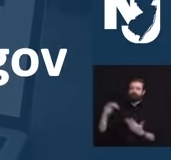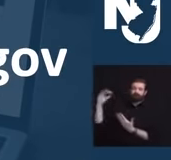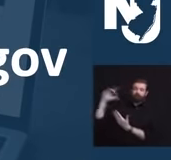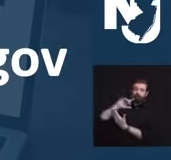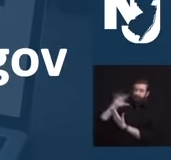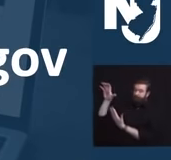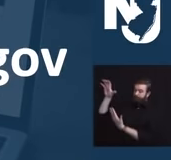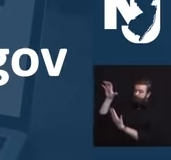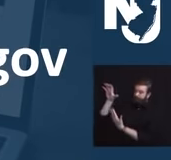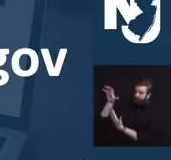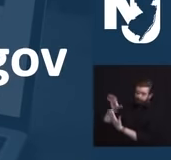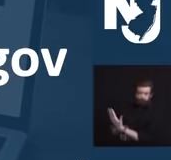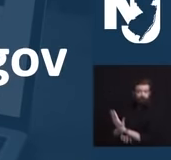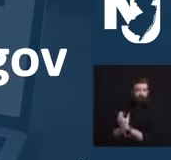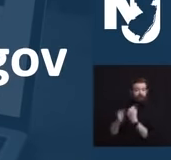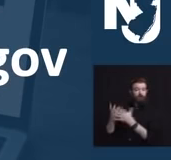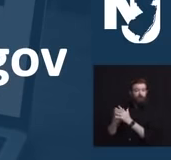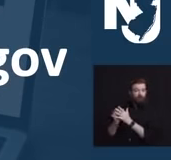We honor them all.